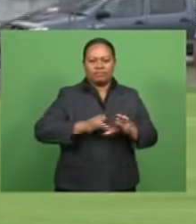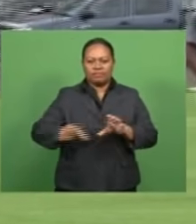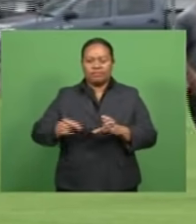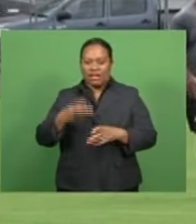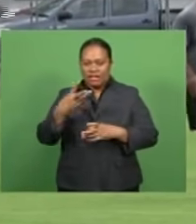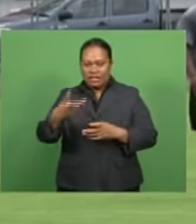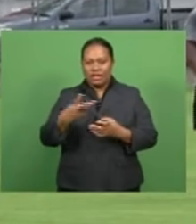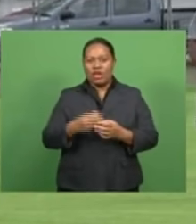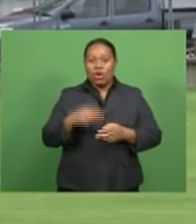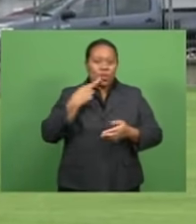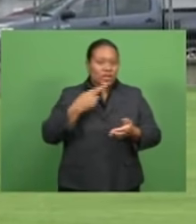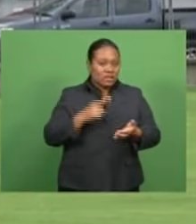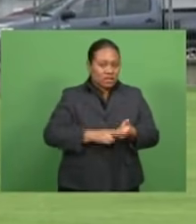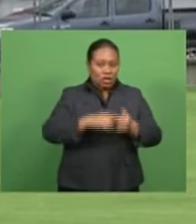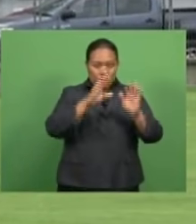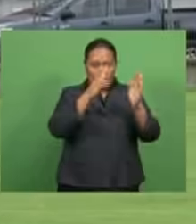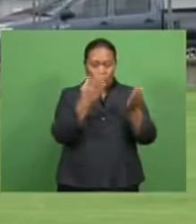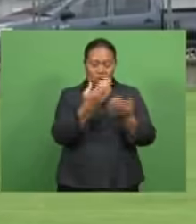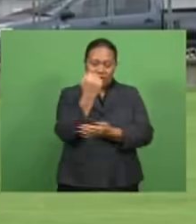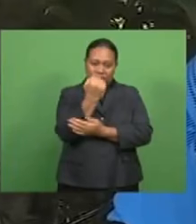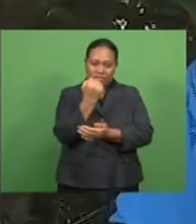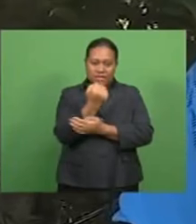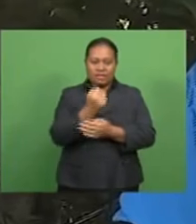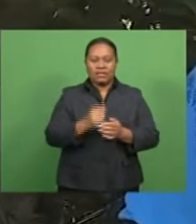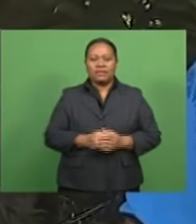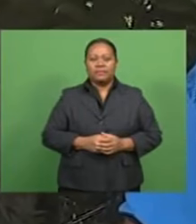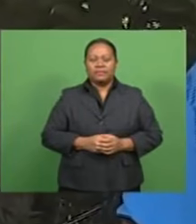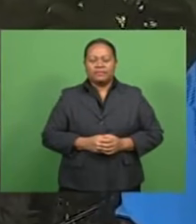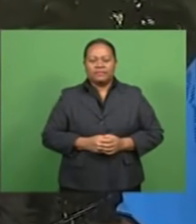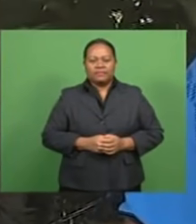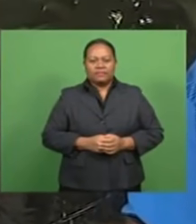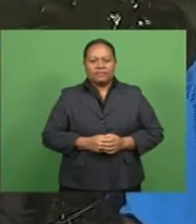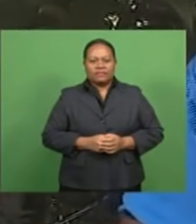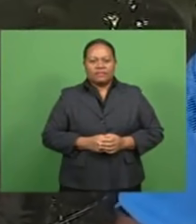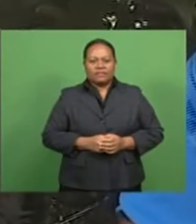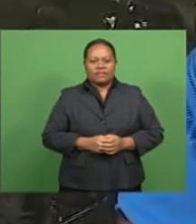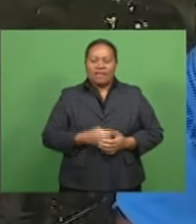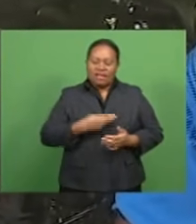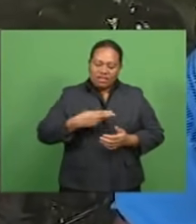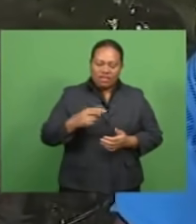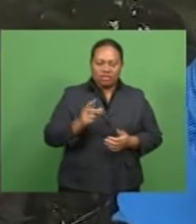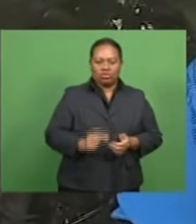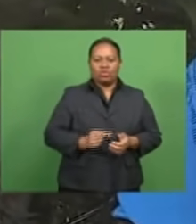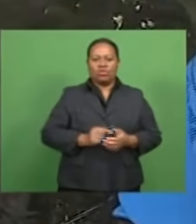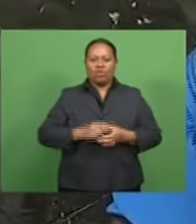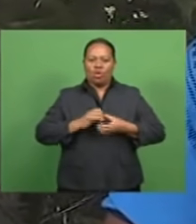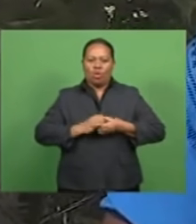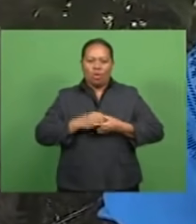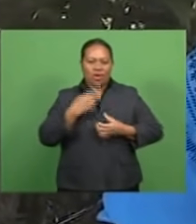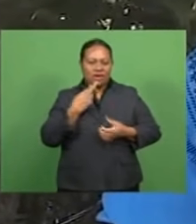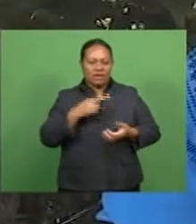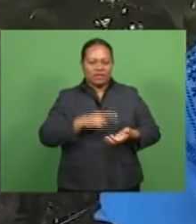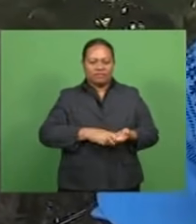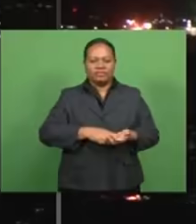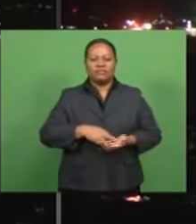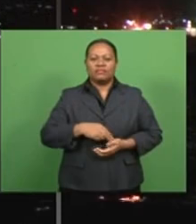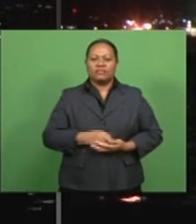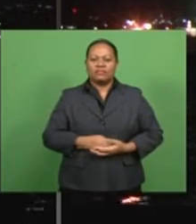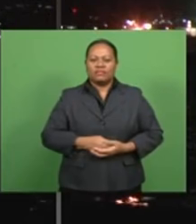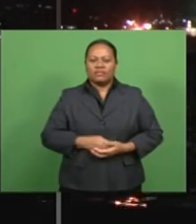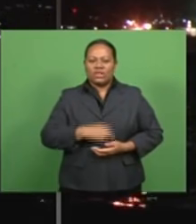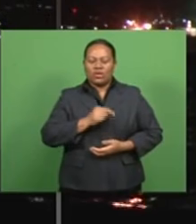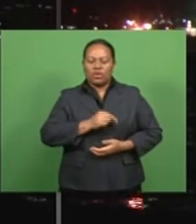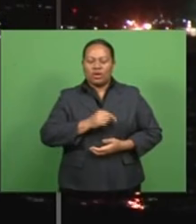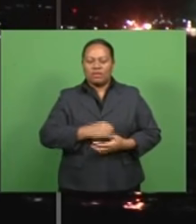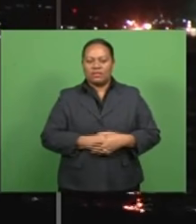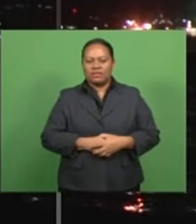you register on the World Rugby Passport site and you do your prerequisite online requirements.